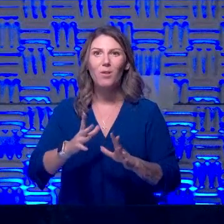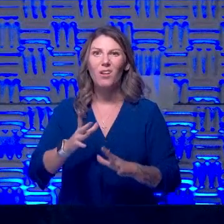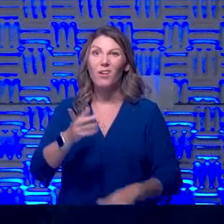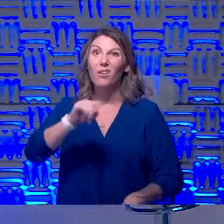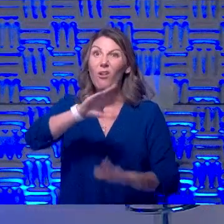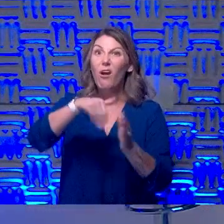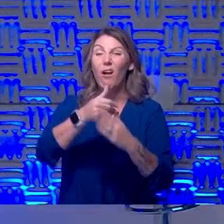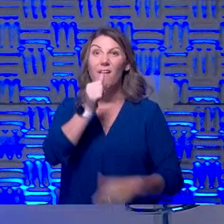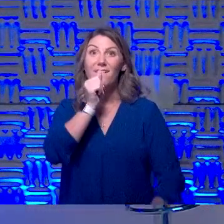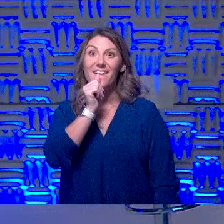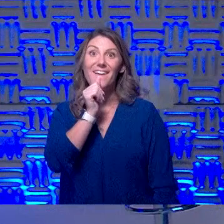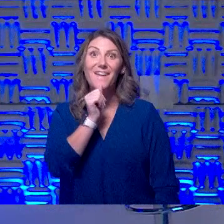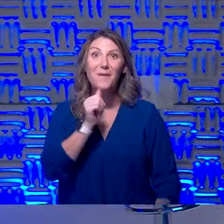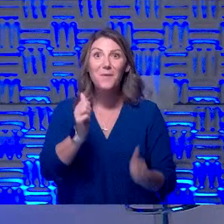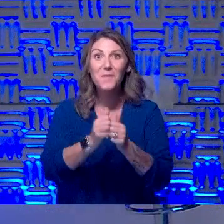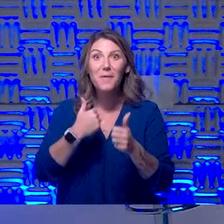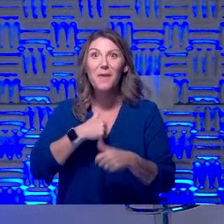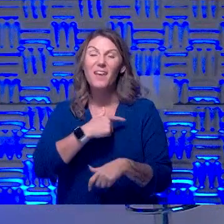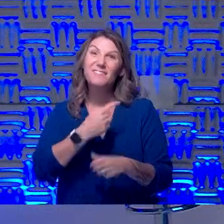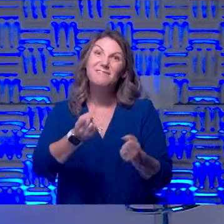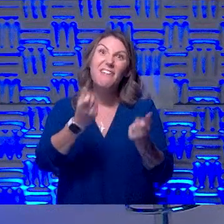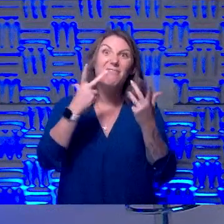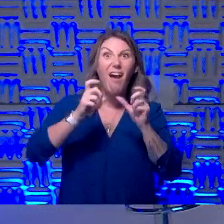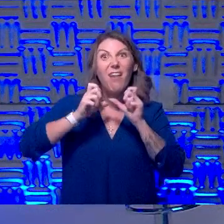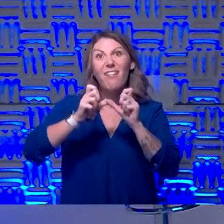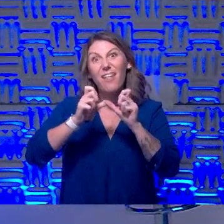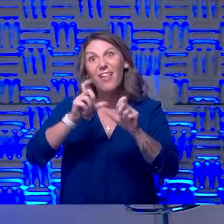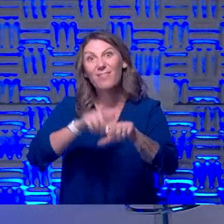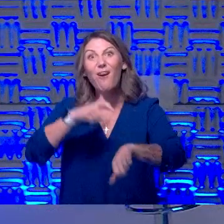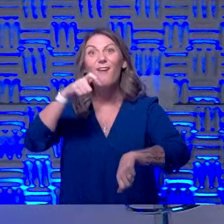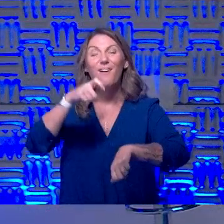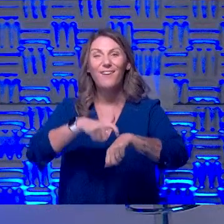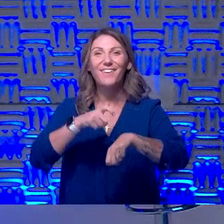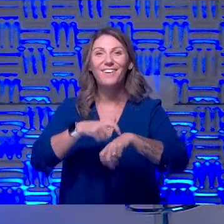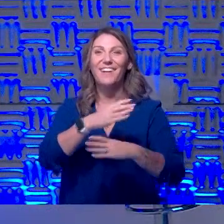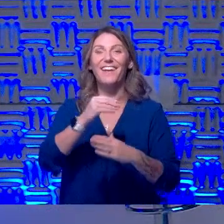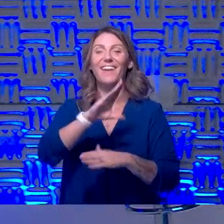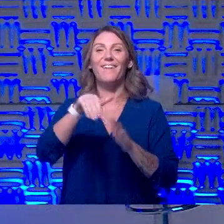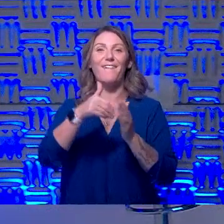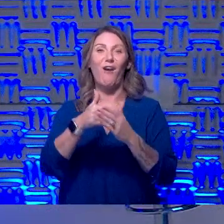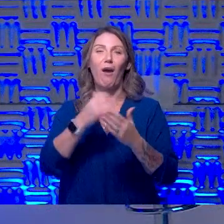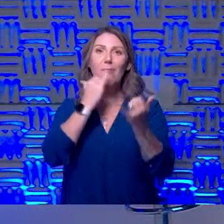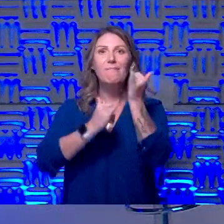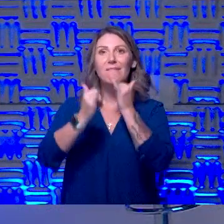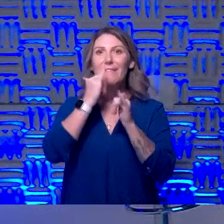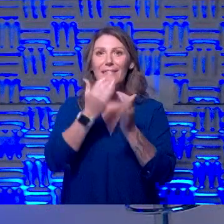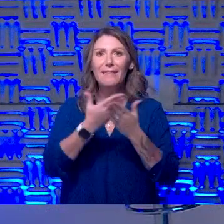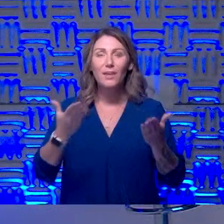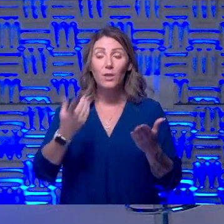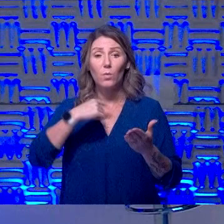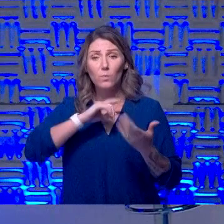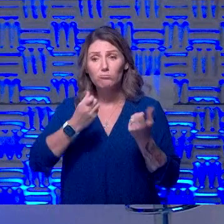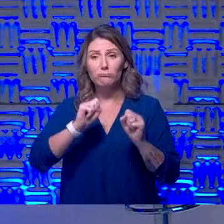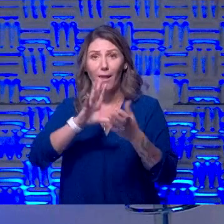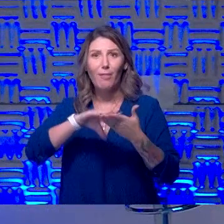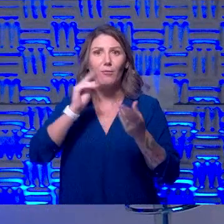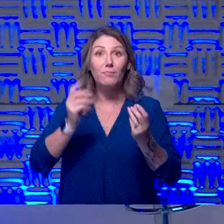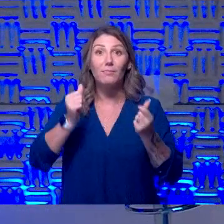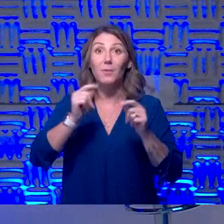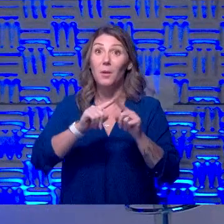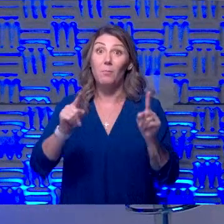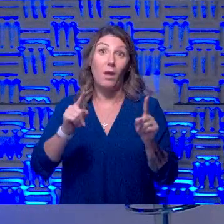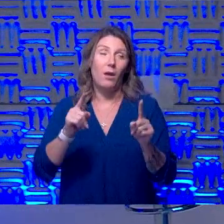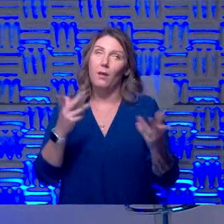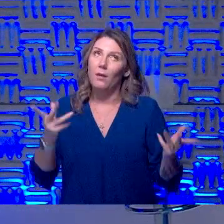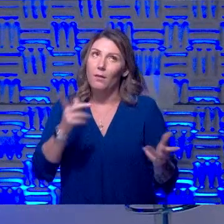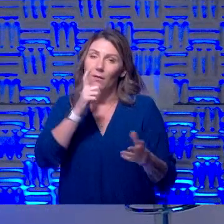I know. That's impressive, 100 episodes time. of that. That's a long time. And all the wrong things we do. We try to learn quick, but we're not educable.